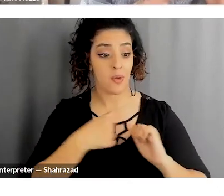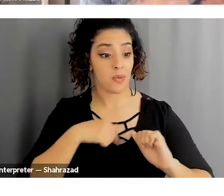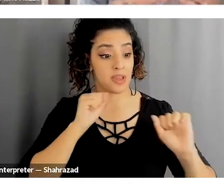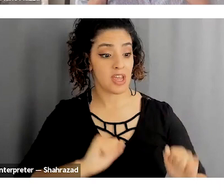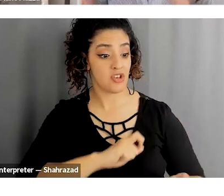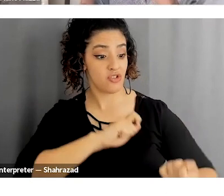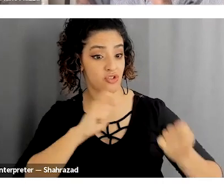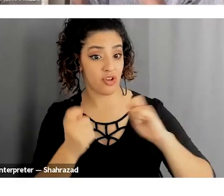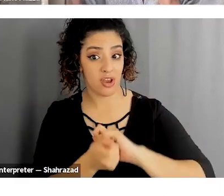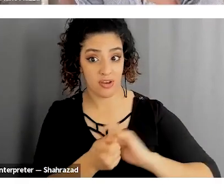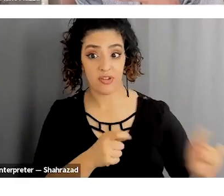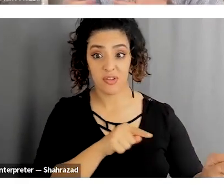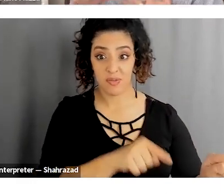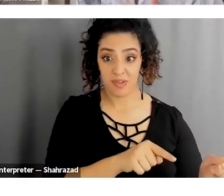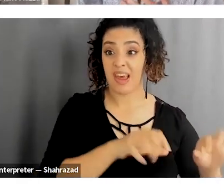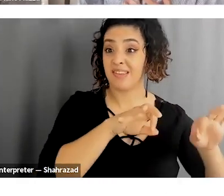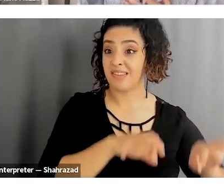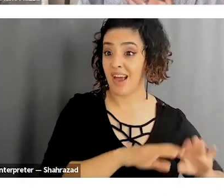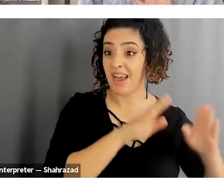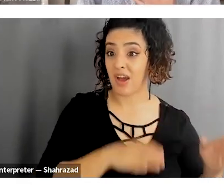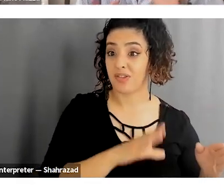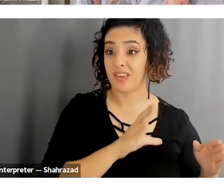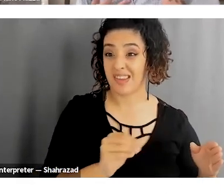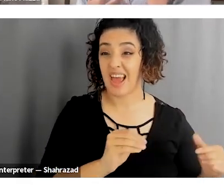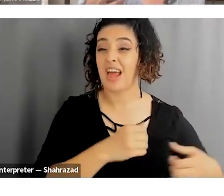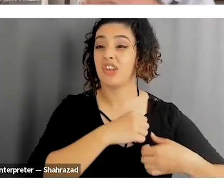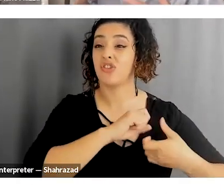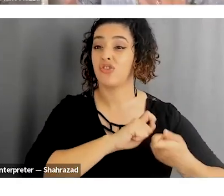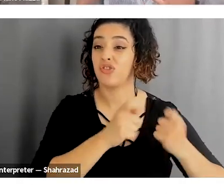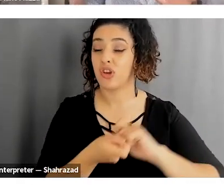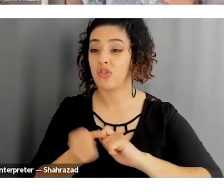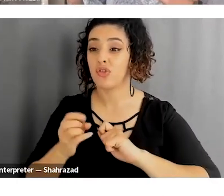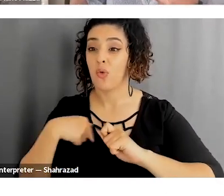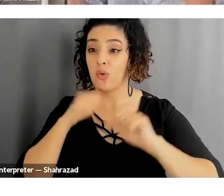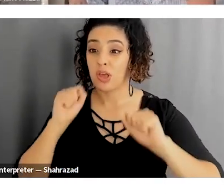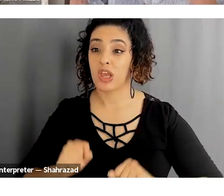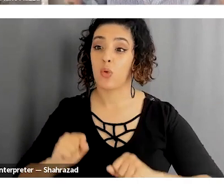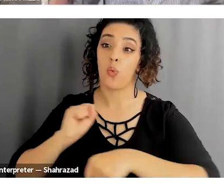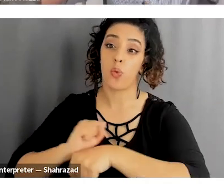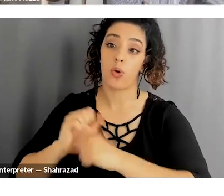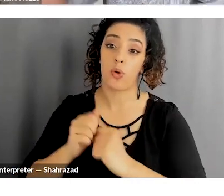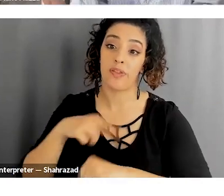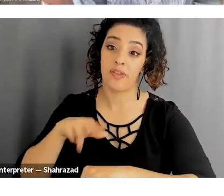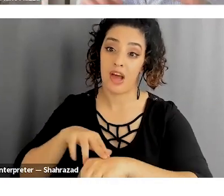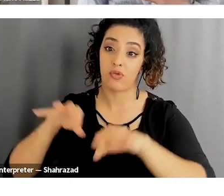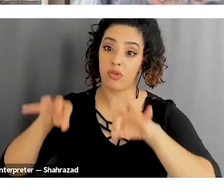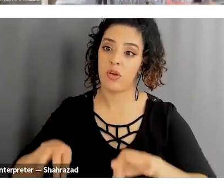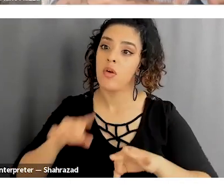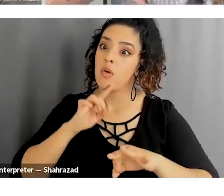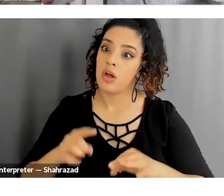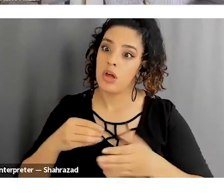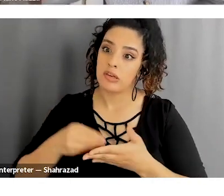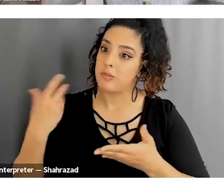and retrofitting them to be able to work with natural dyes. So what that means is it's very expensive to start a dye house. A dye